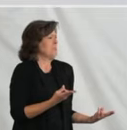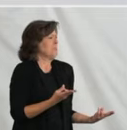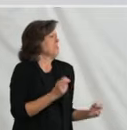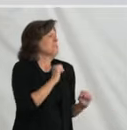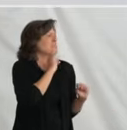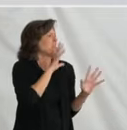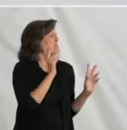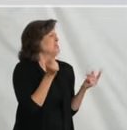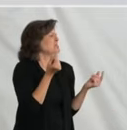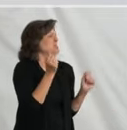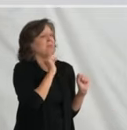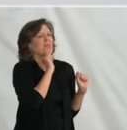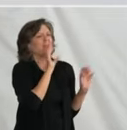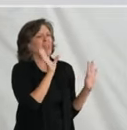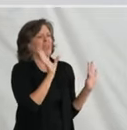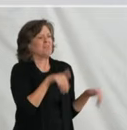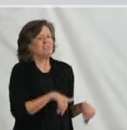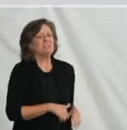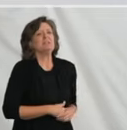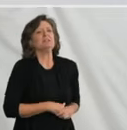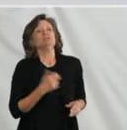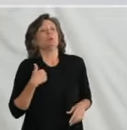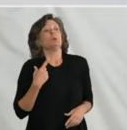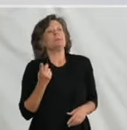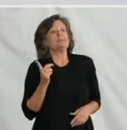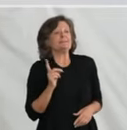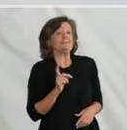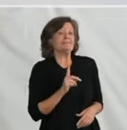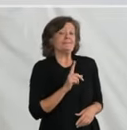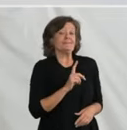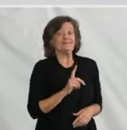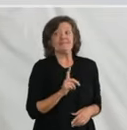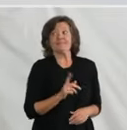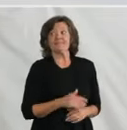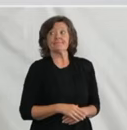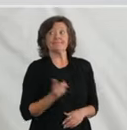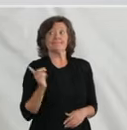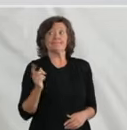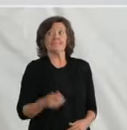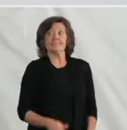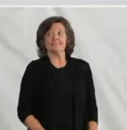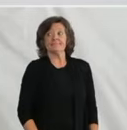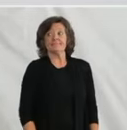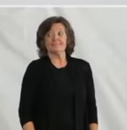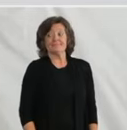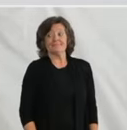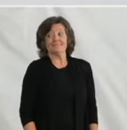And when we got to the edge of the playground, just very nonchalantly, we'd be like,